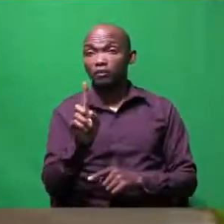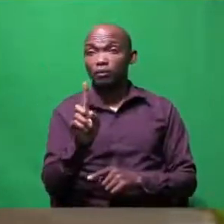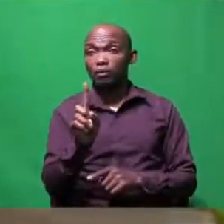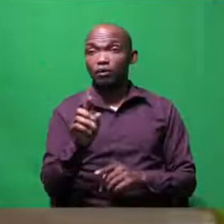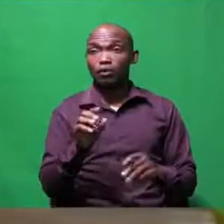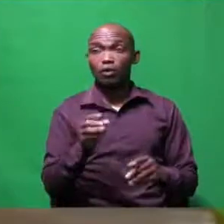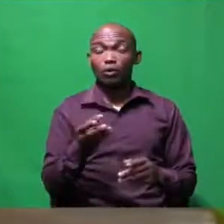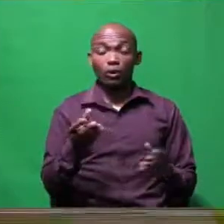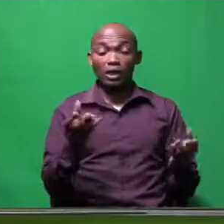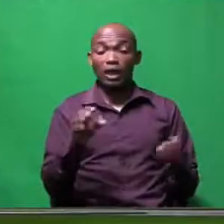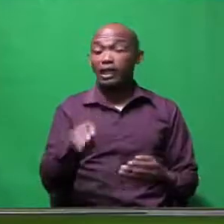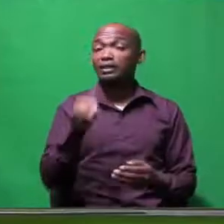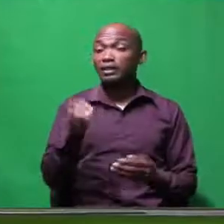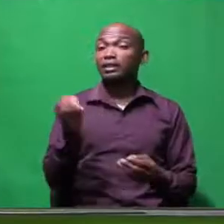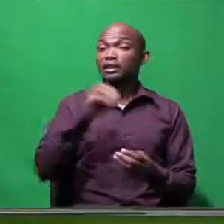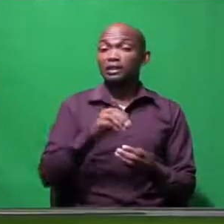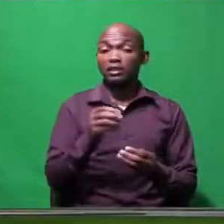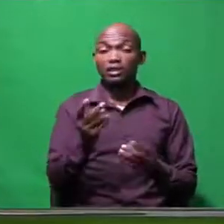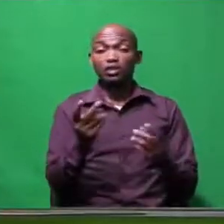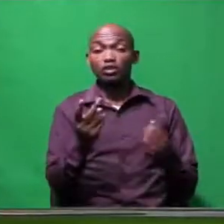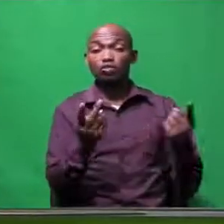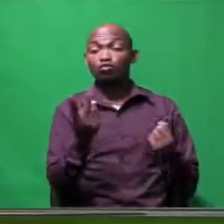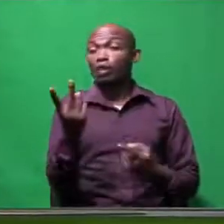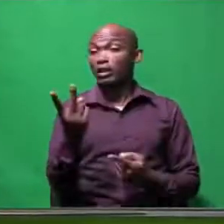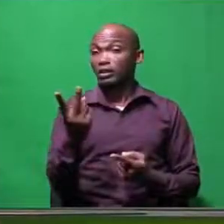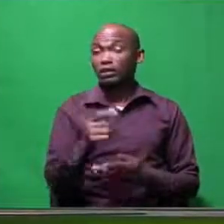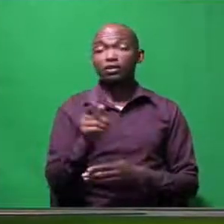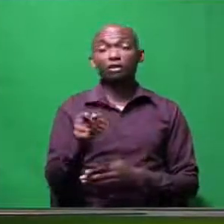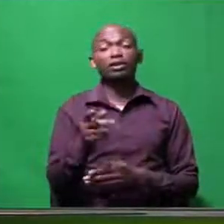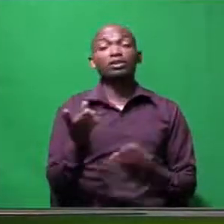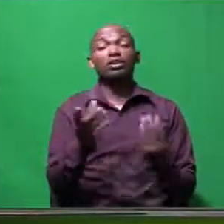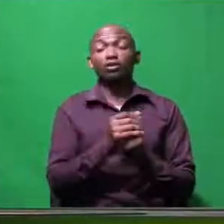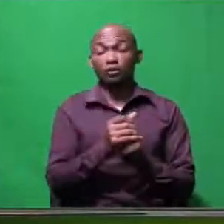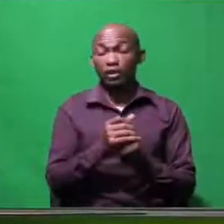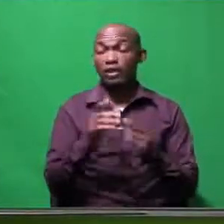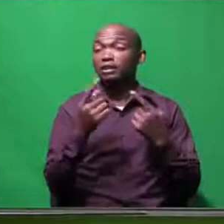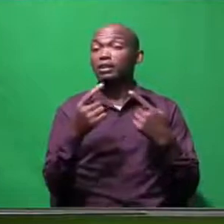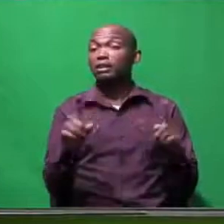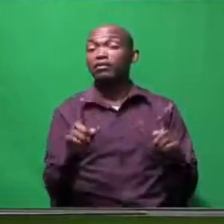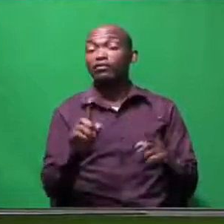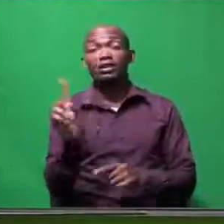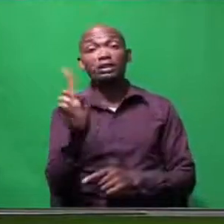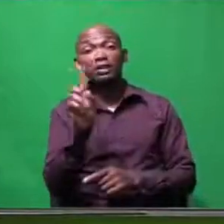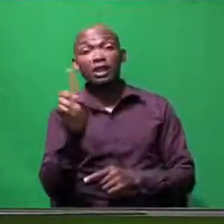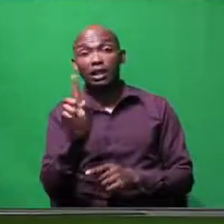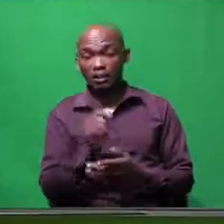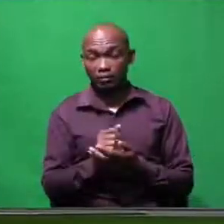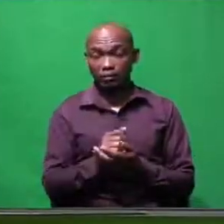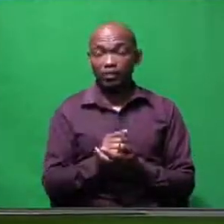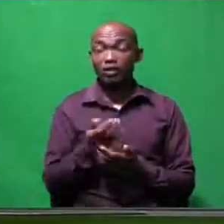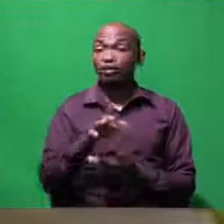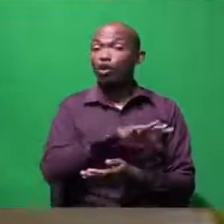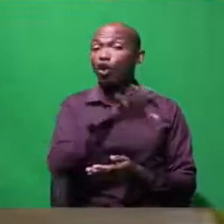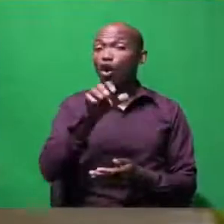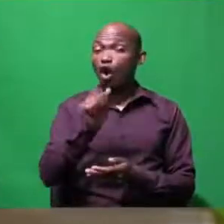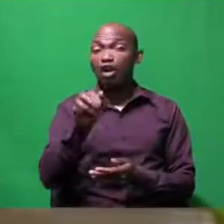in this also, both is a solid. So another characteristic of a rock, all rock